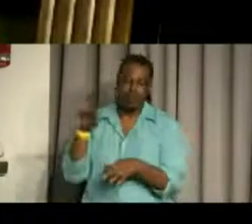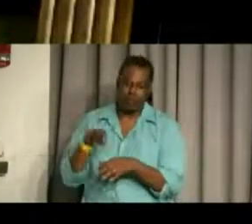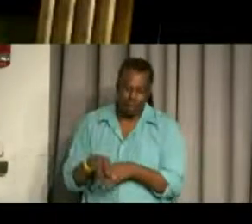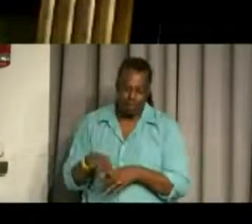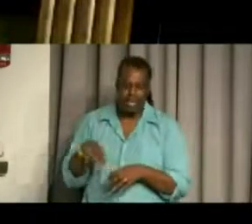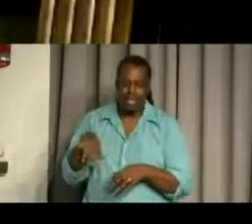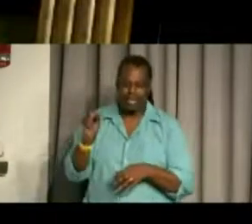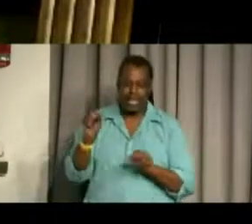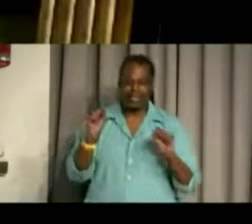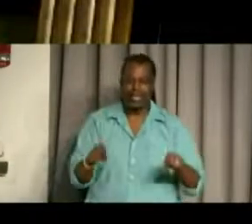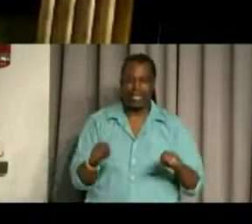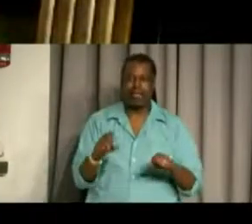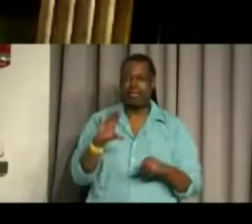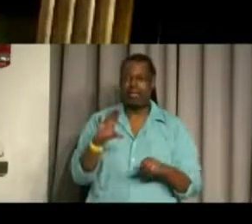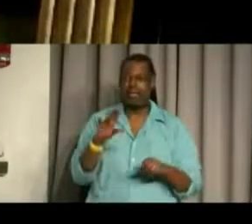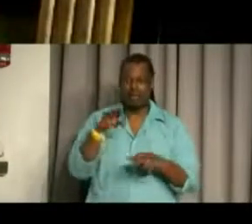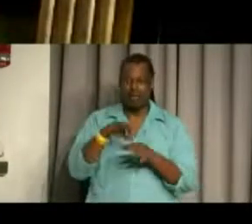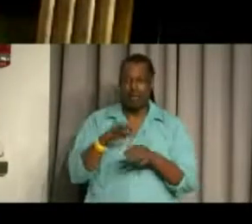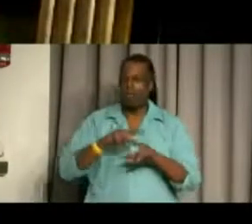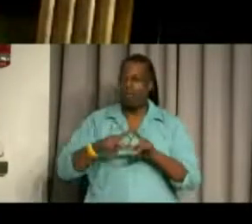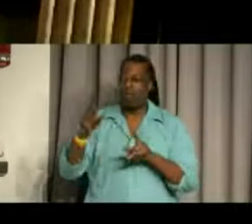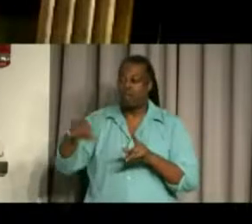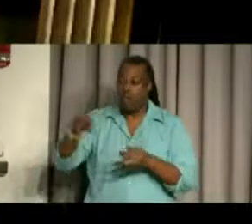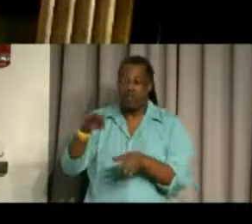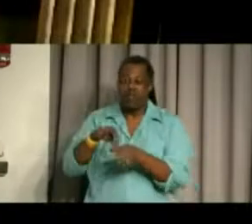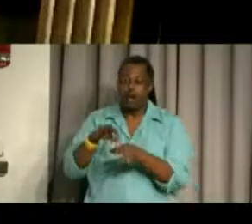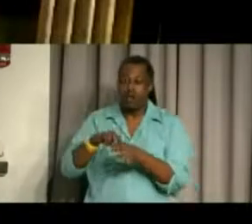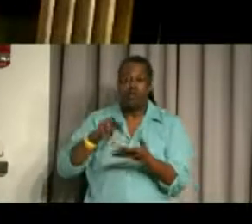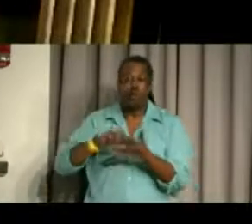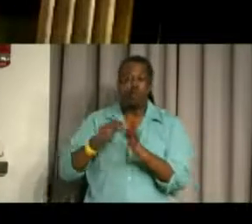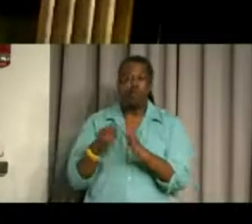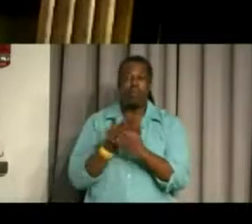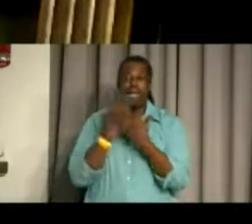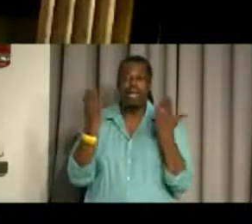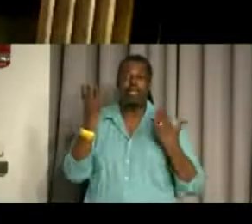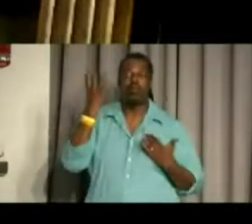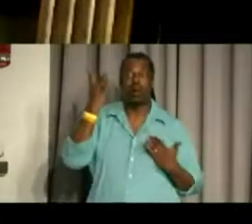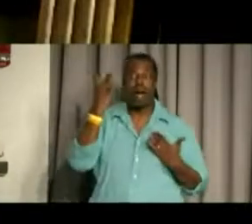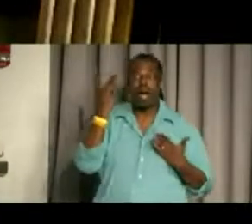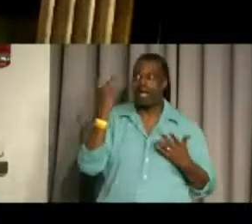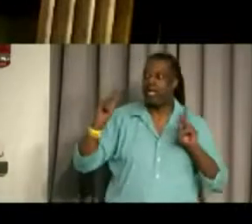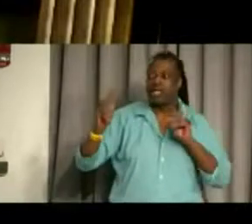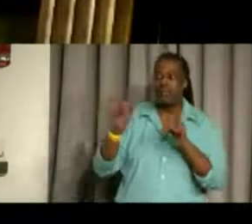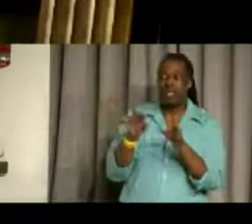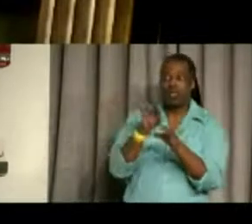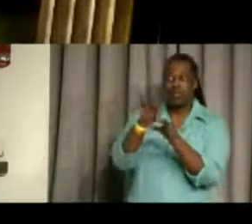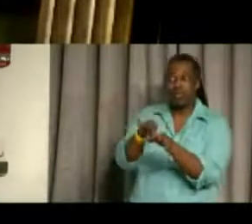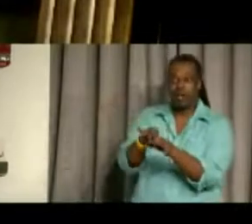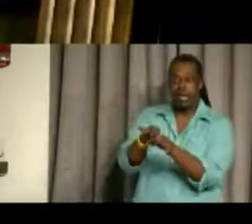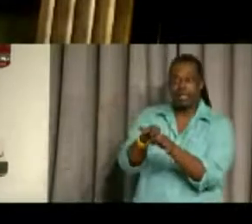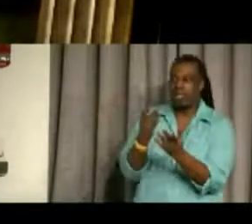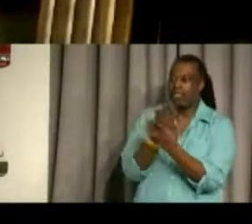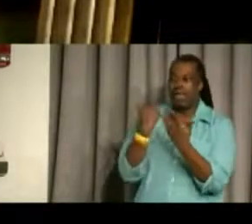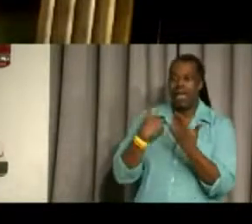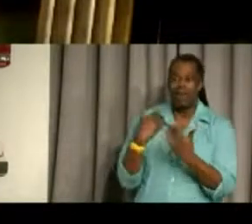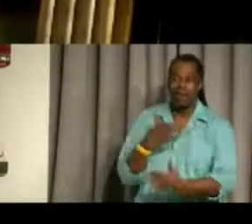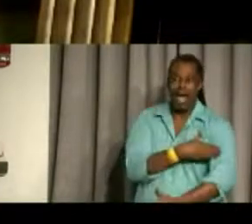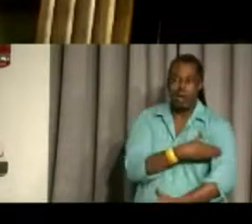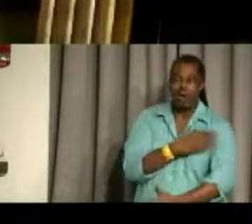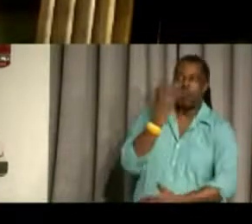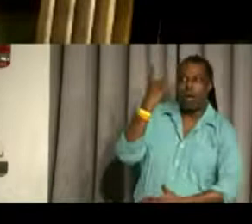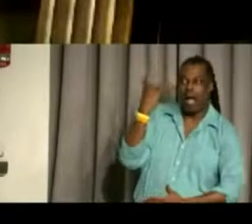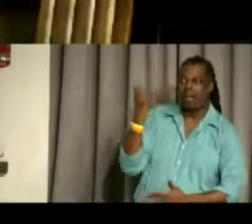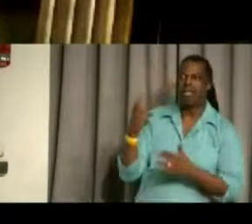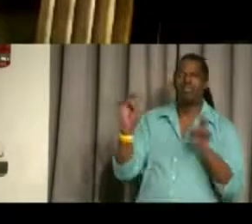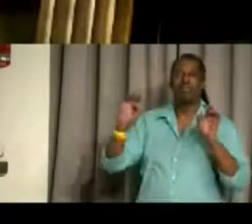able to cast votes, but these votes were essentially meaningless because the people that they elected had no power because of the emergency